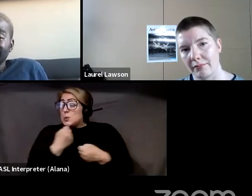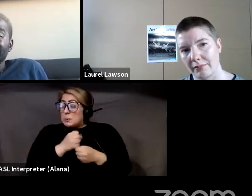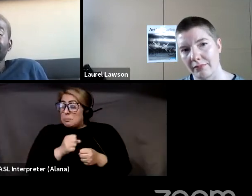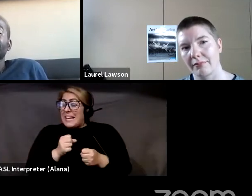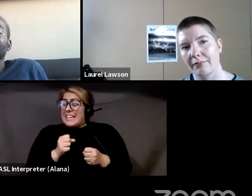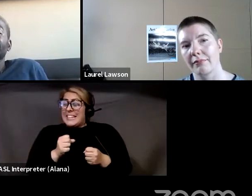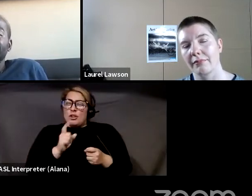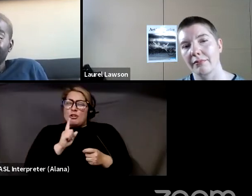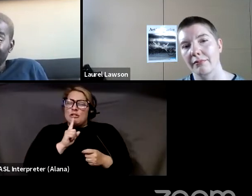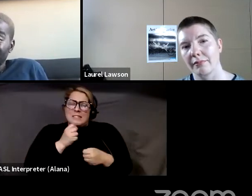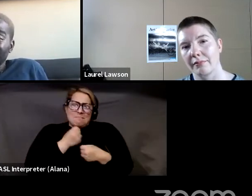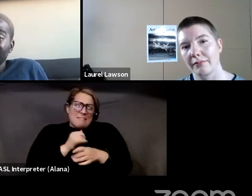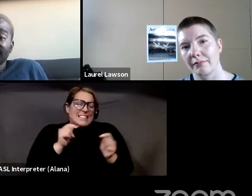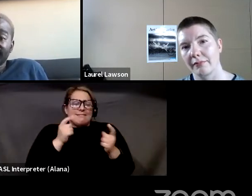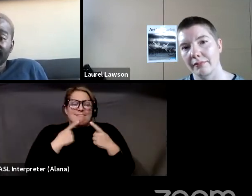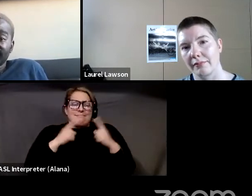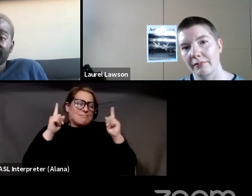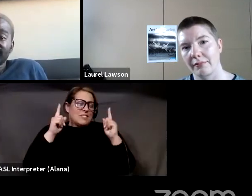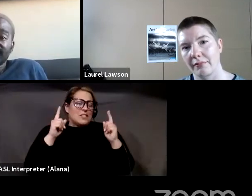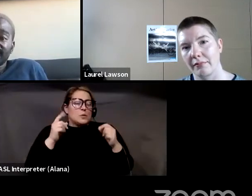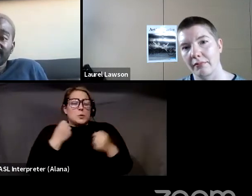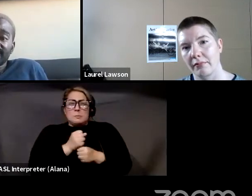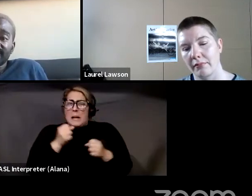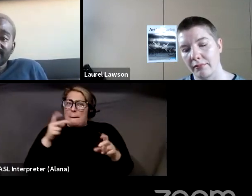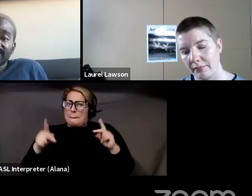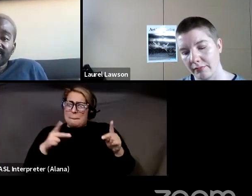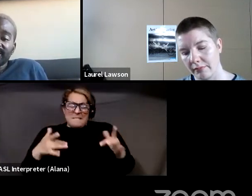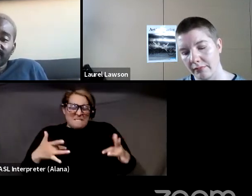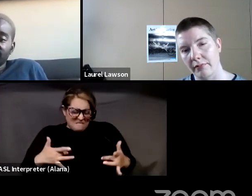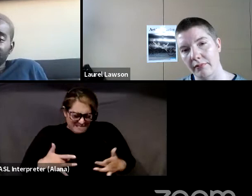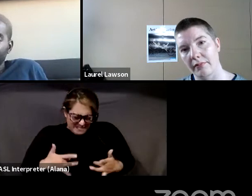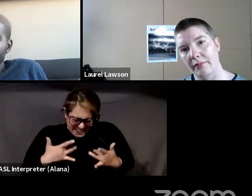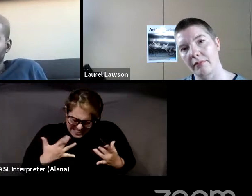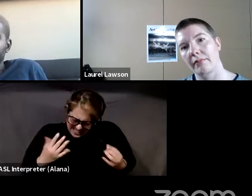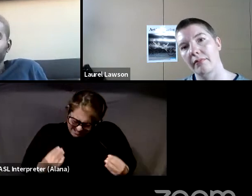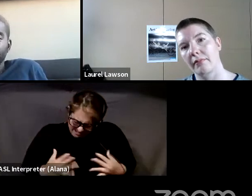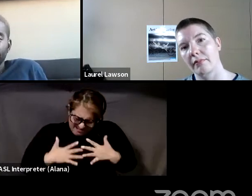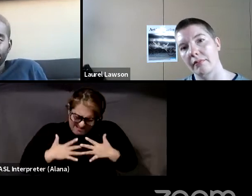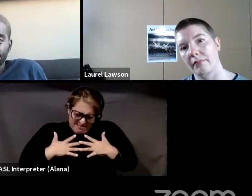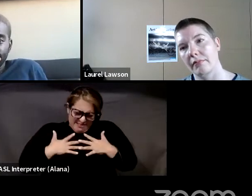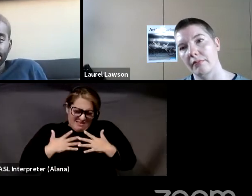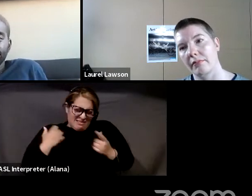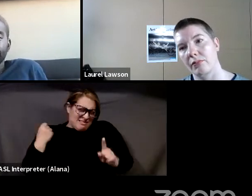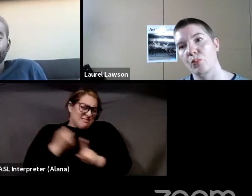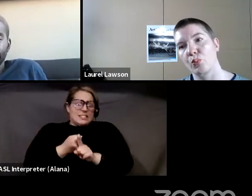to feel the dance in the way that I want them to feel, because it needs more